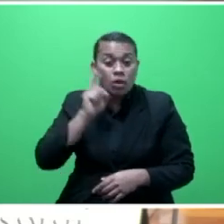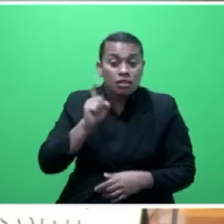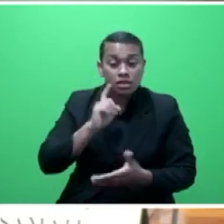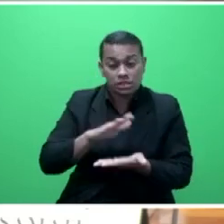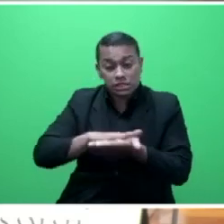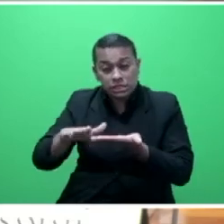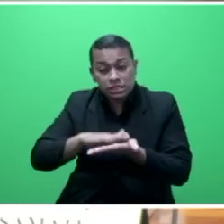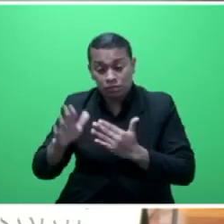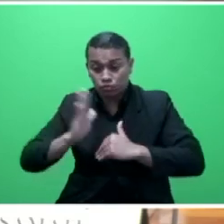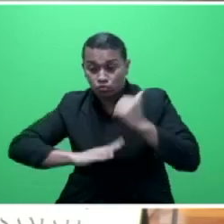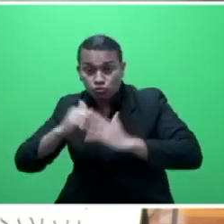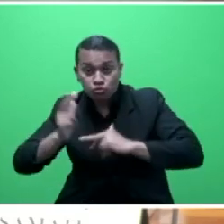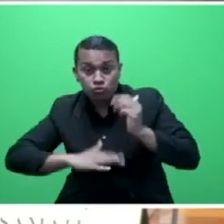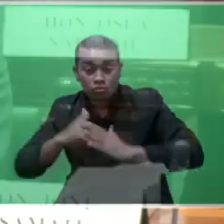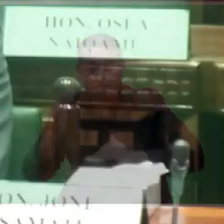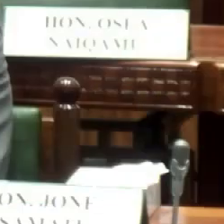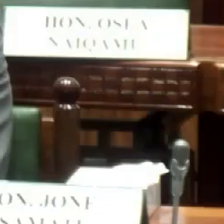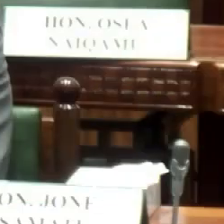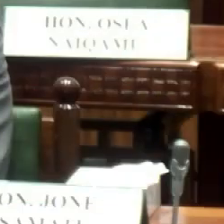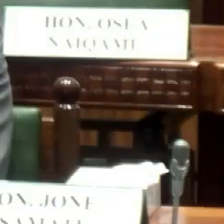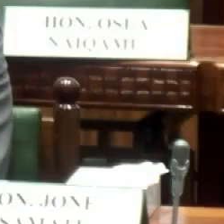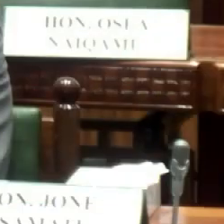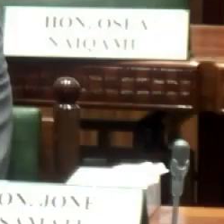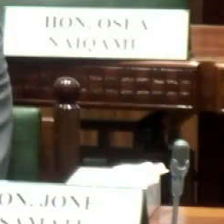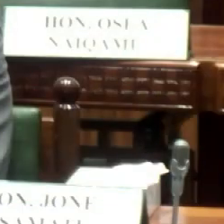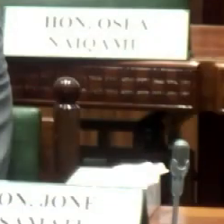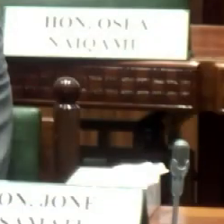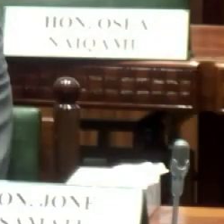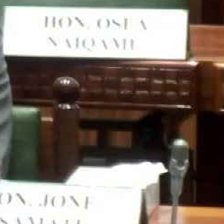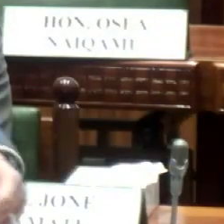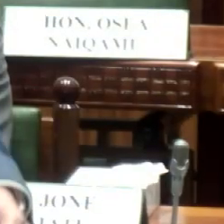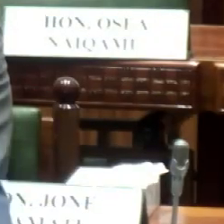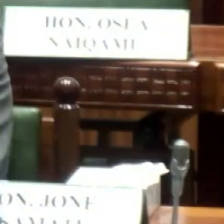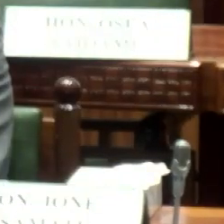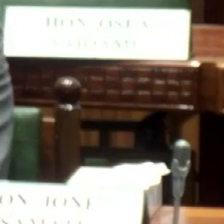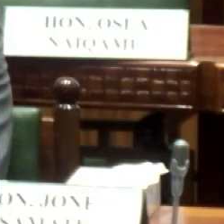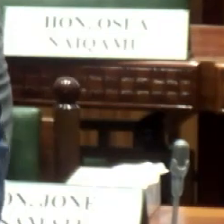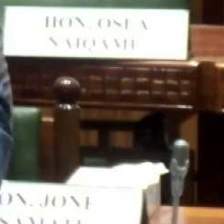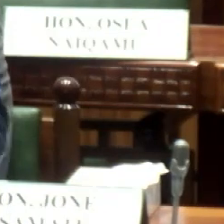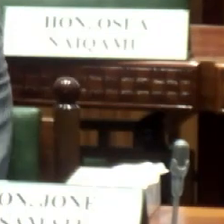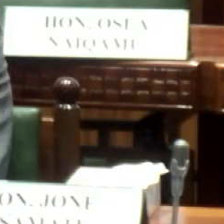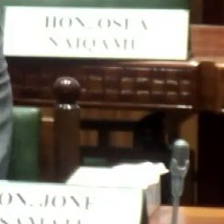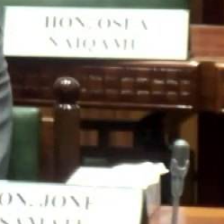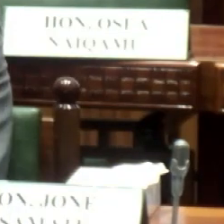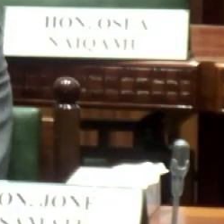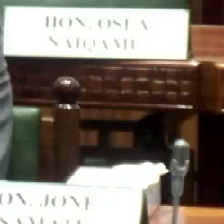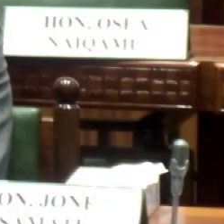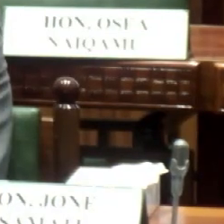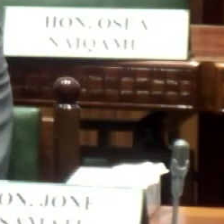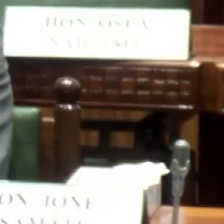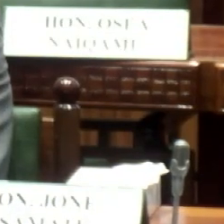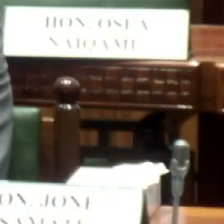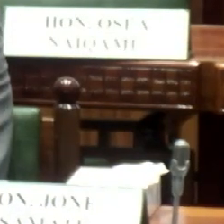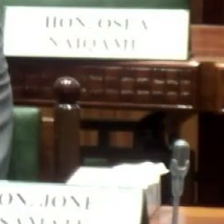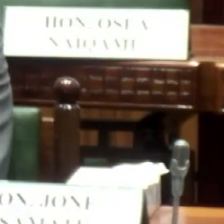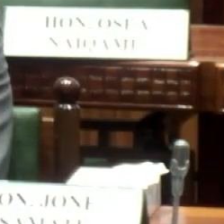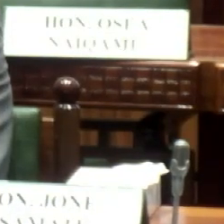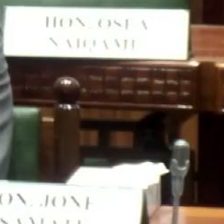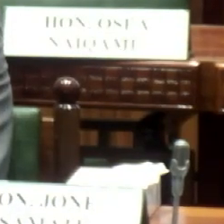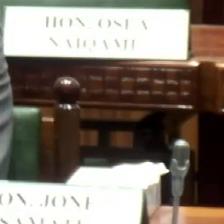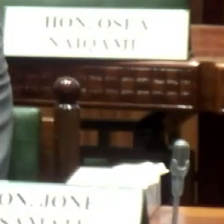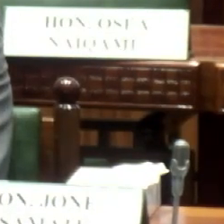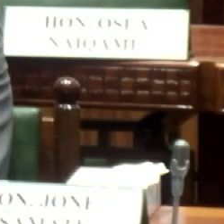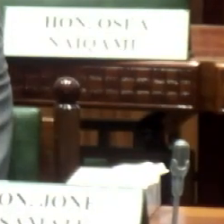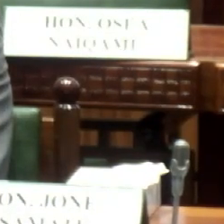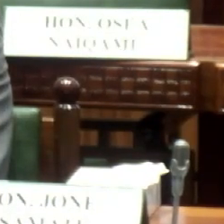investors and developers will no longer be required to cover investments fully upfront. Payments can be scheduled within 3 months of a project's